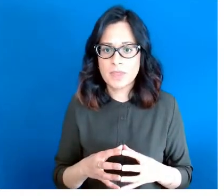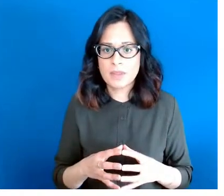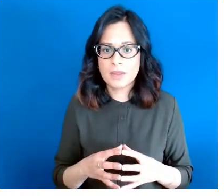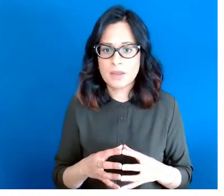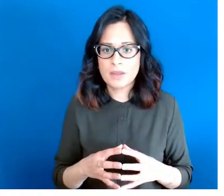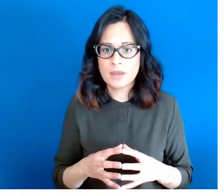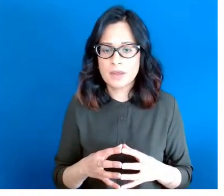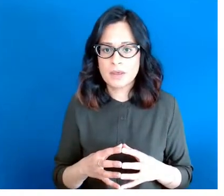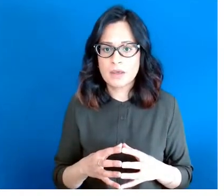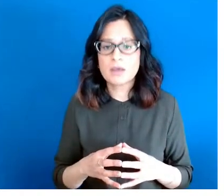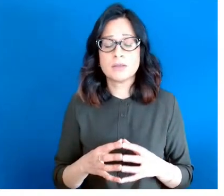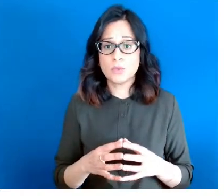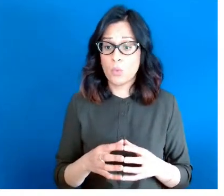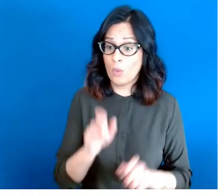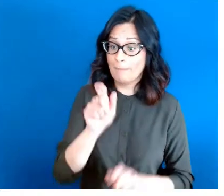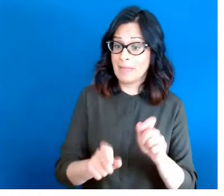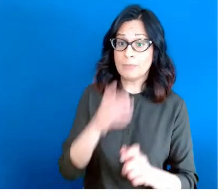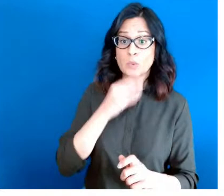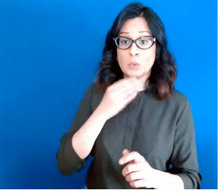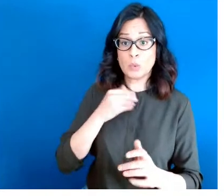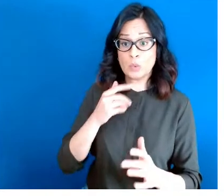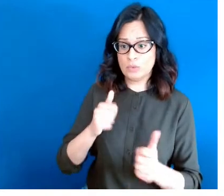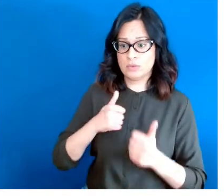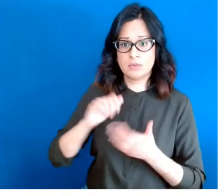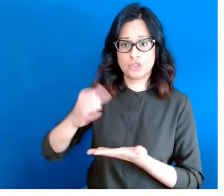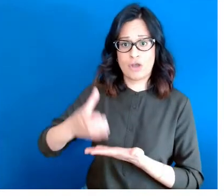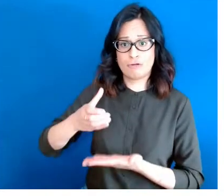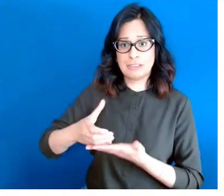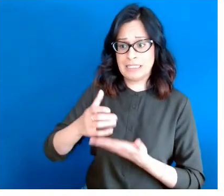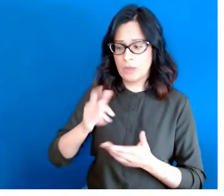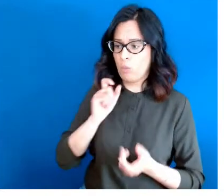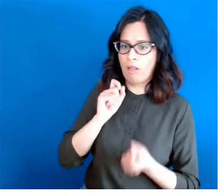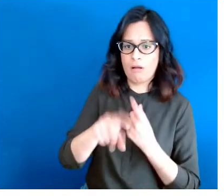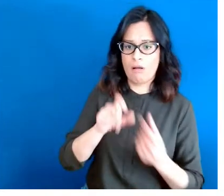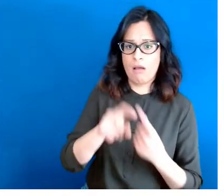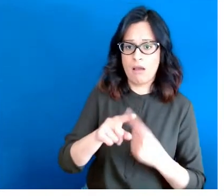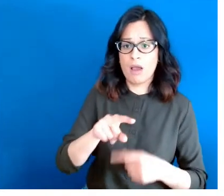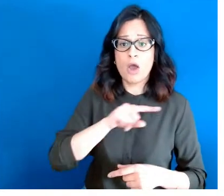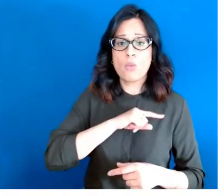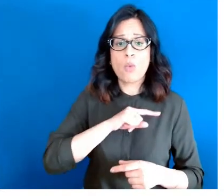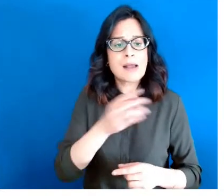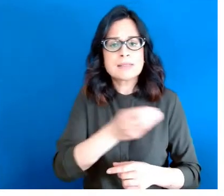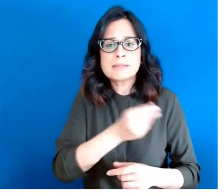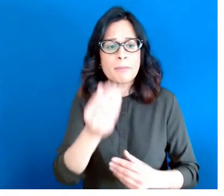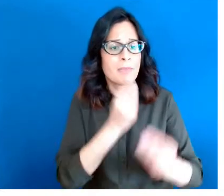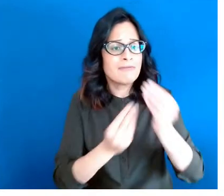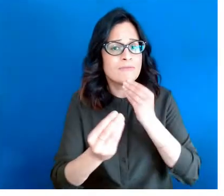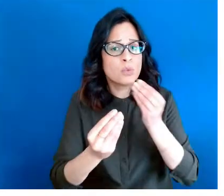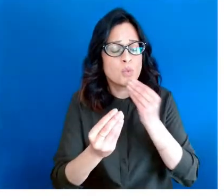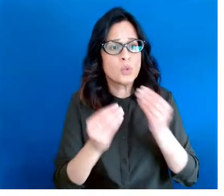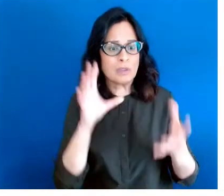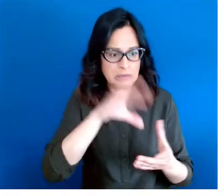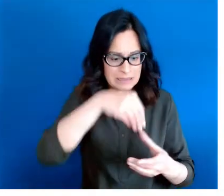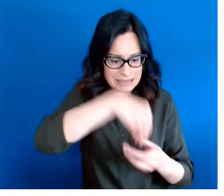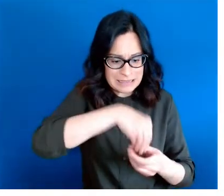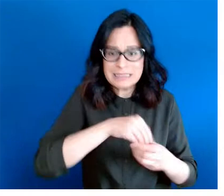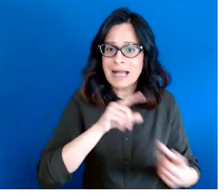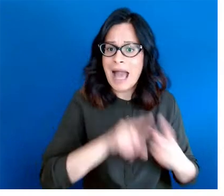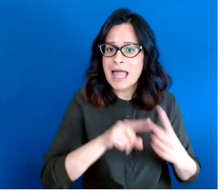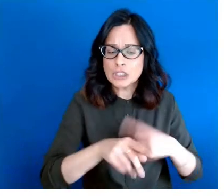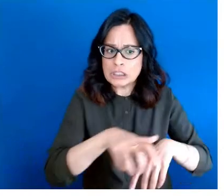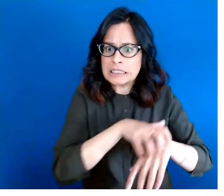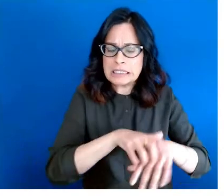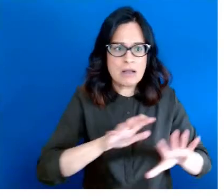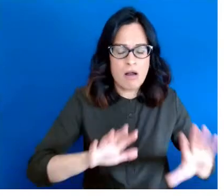consumers, because often foods have to be withdrawn or recalled, and this is a way